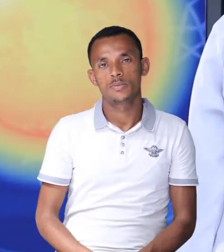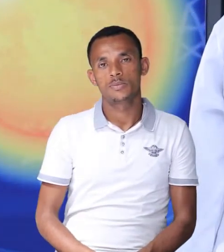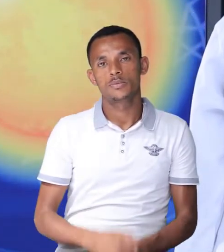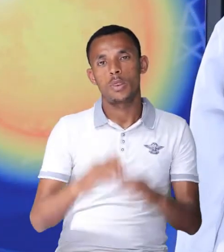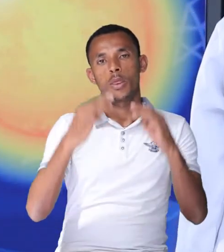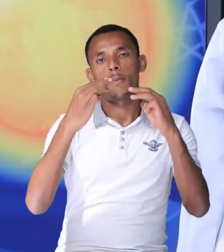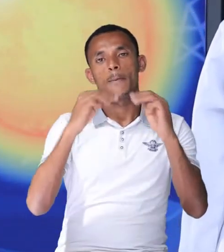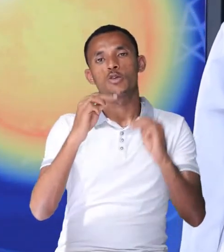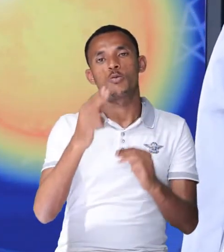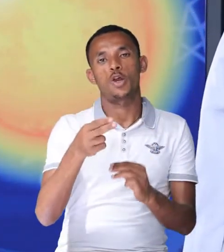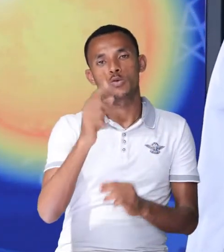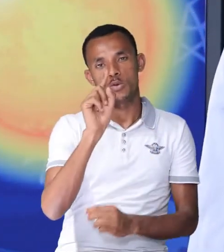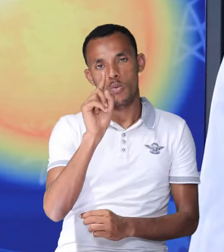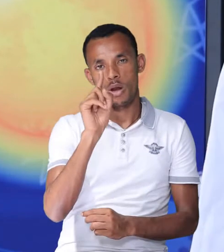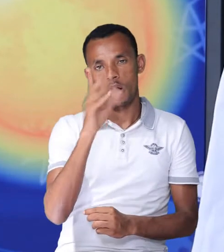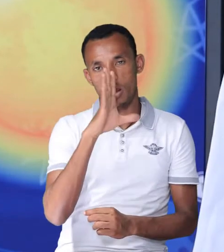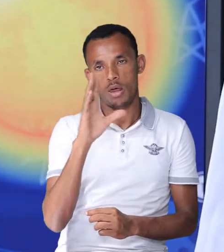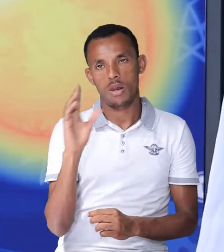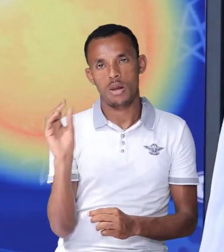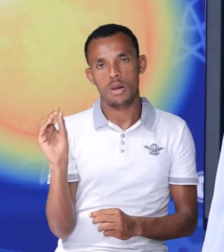Mass of hydrogen is 1 and